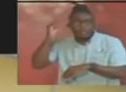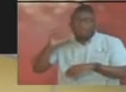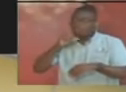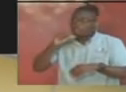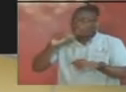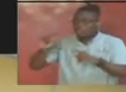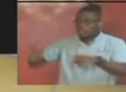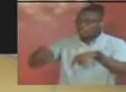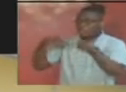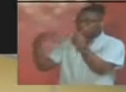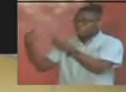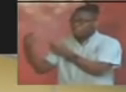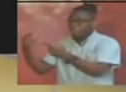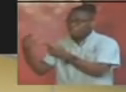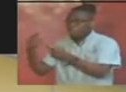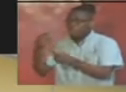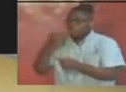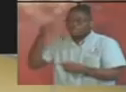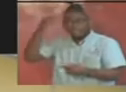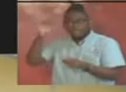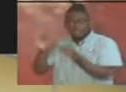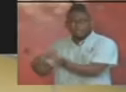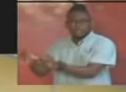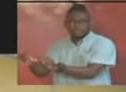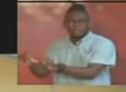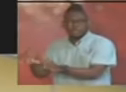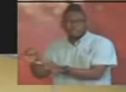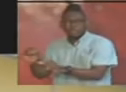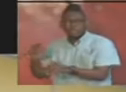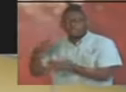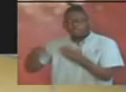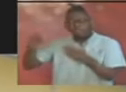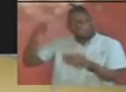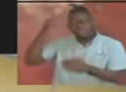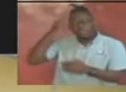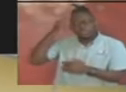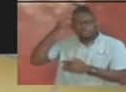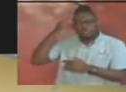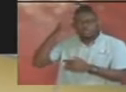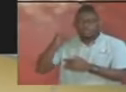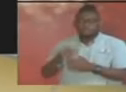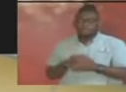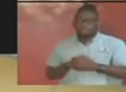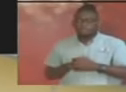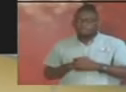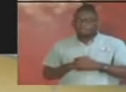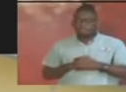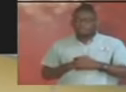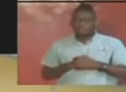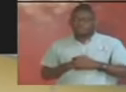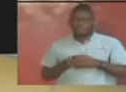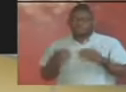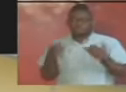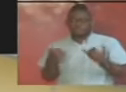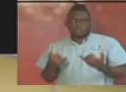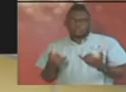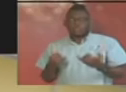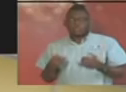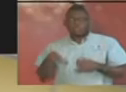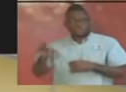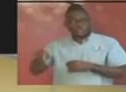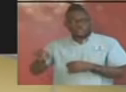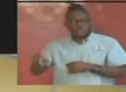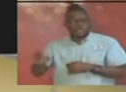especially even given that we are requiring them to have a negative PCR test at